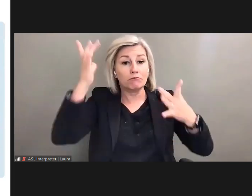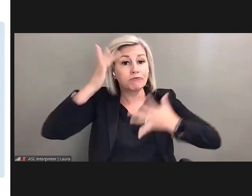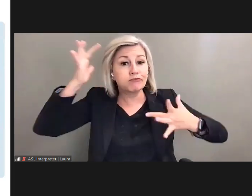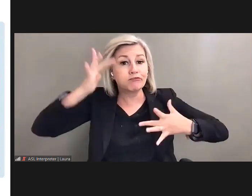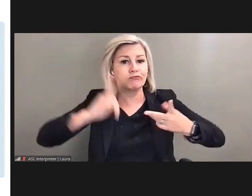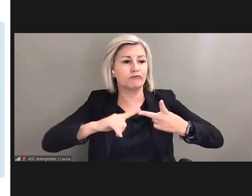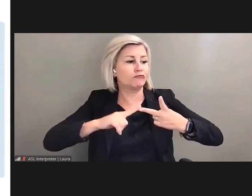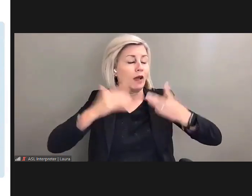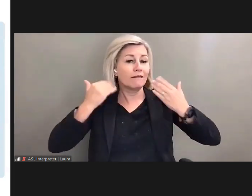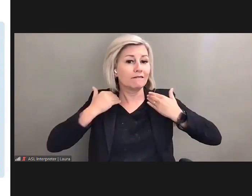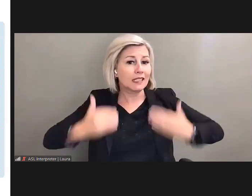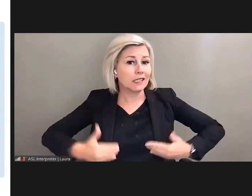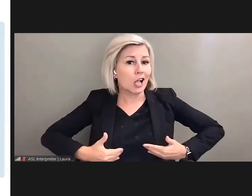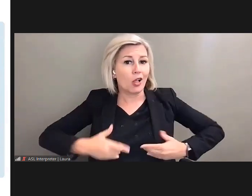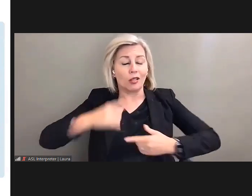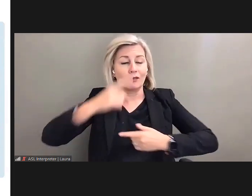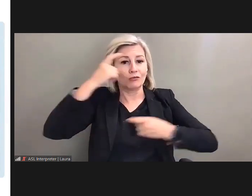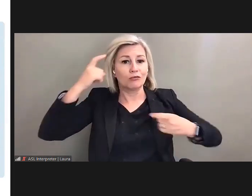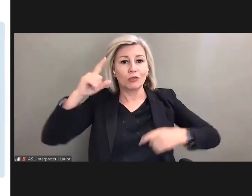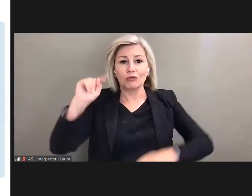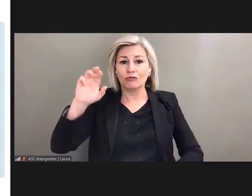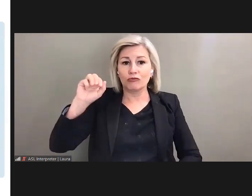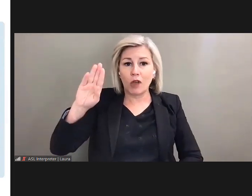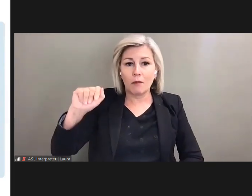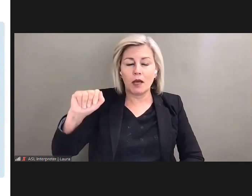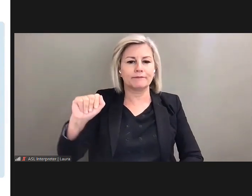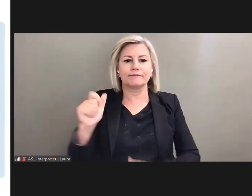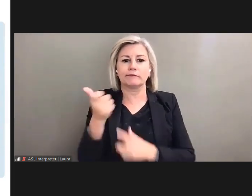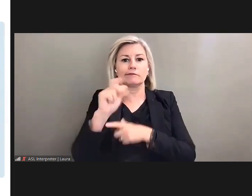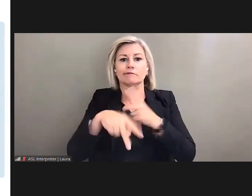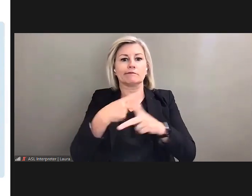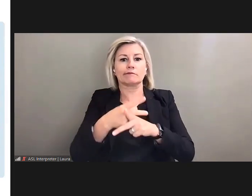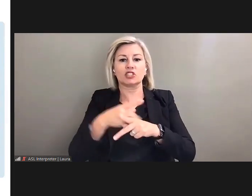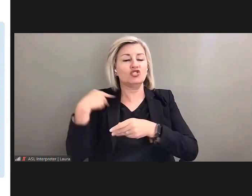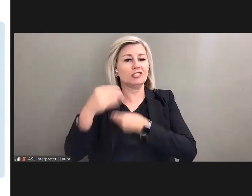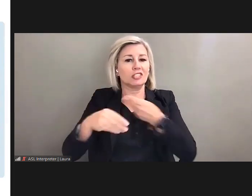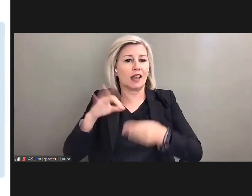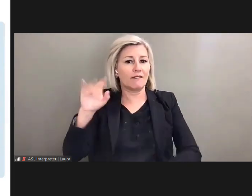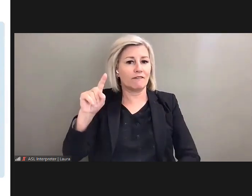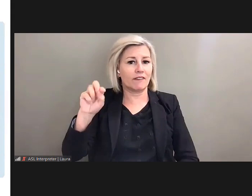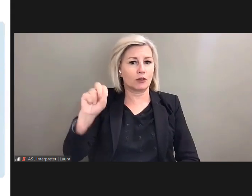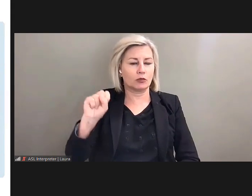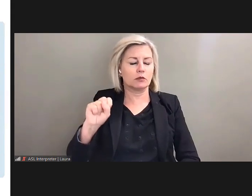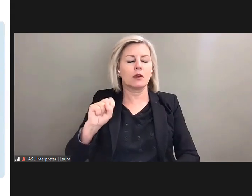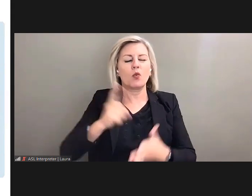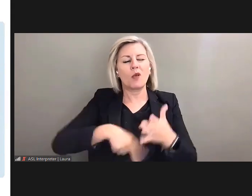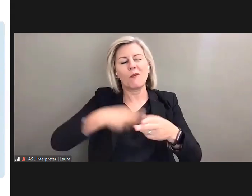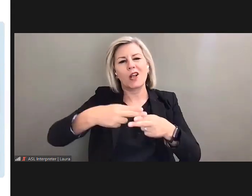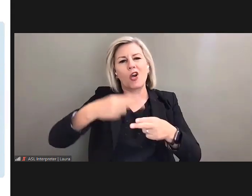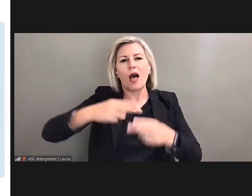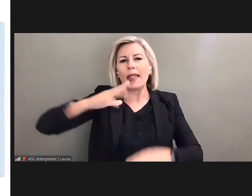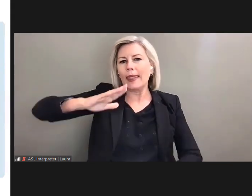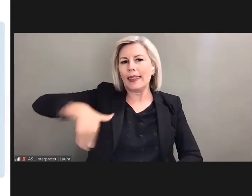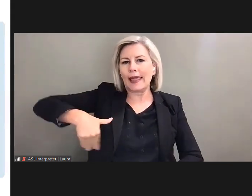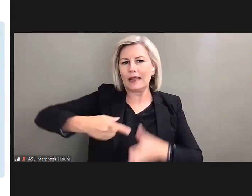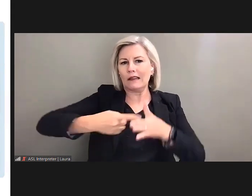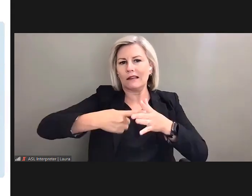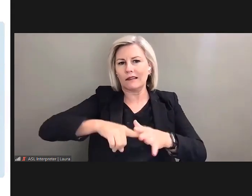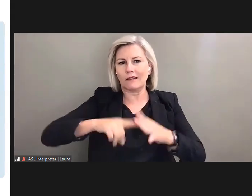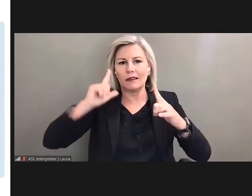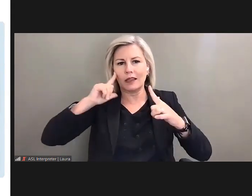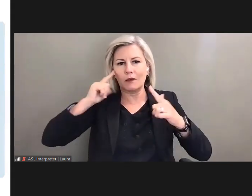or environmental or genetic factors. This is often referred to as late onset hearing loss, just meaning that